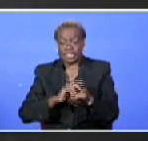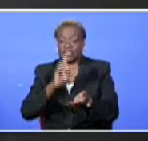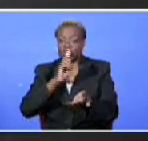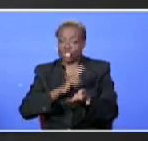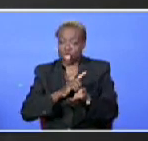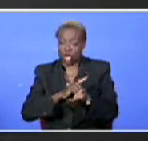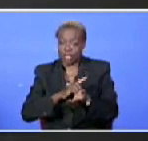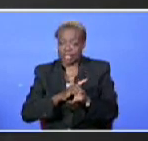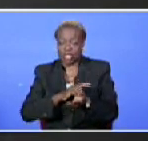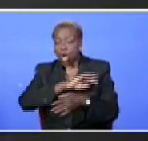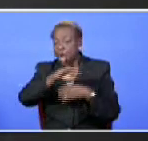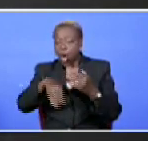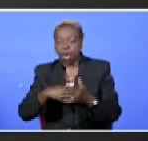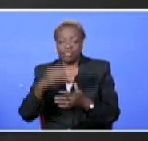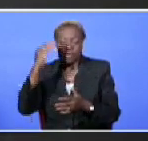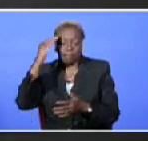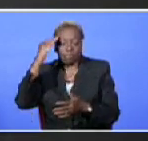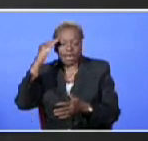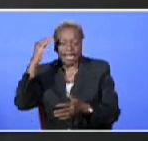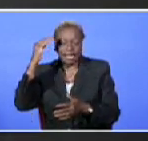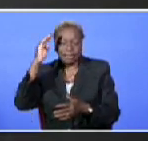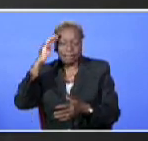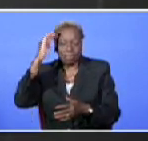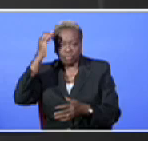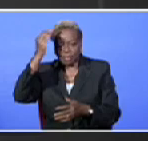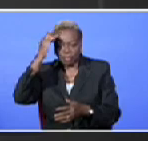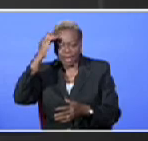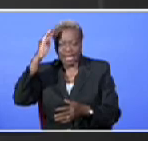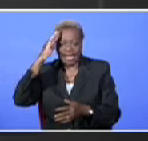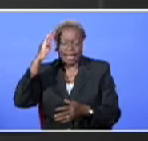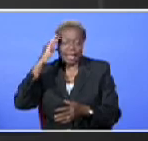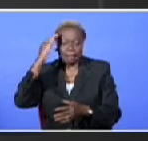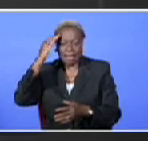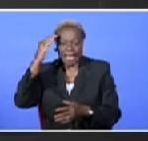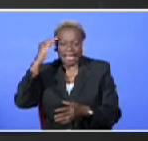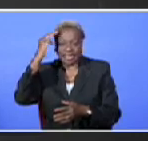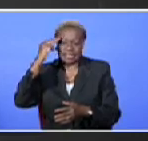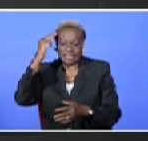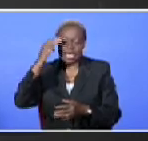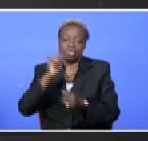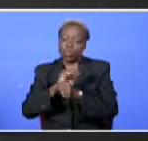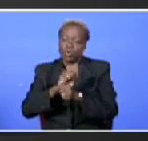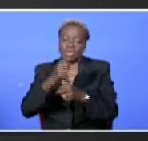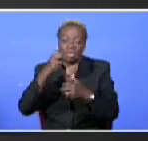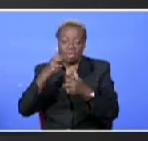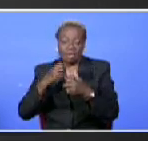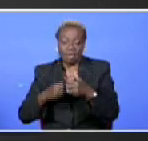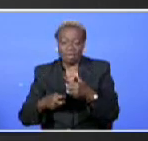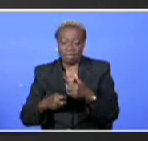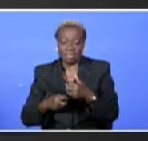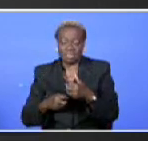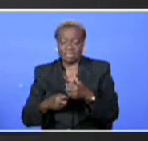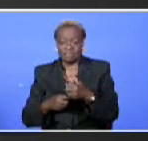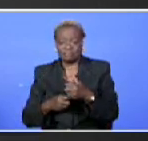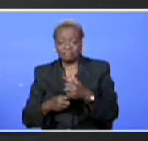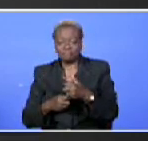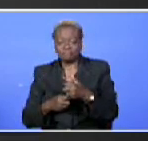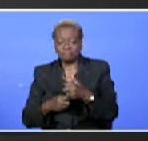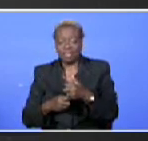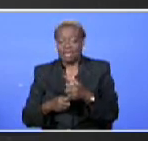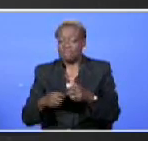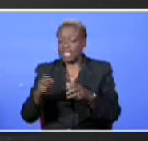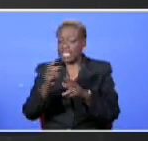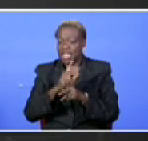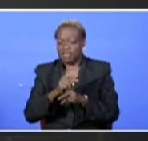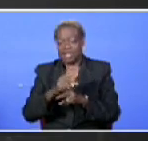the brilliant minds, the intellectual giants that are really working expeditiously to not only find vaccines and cures, but also